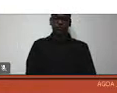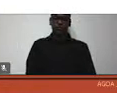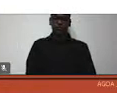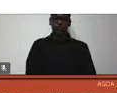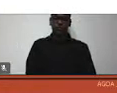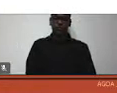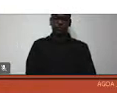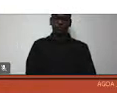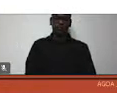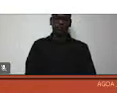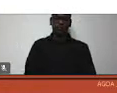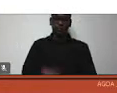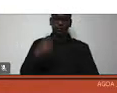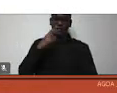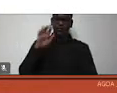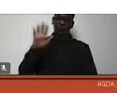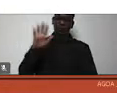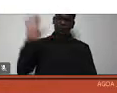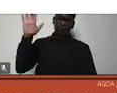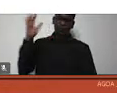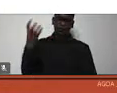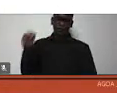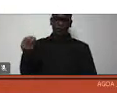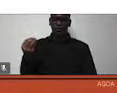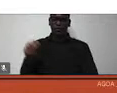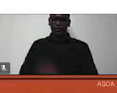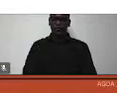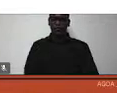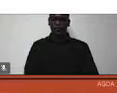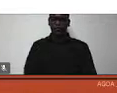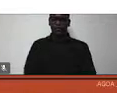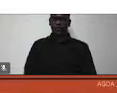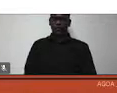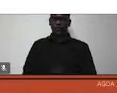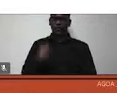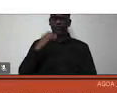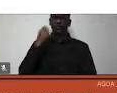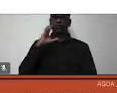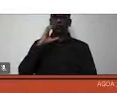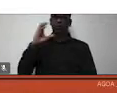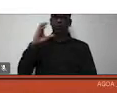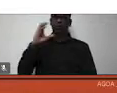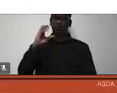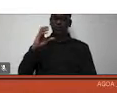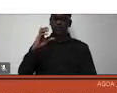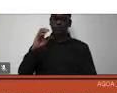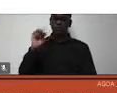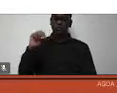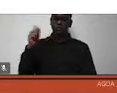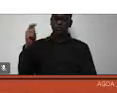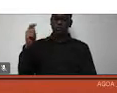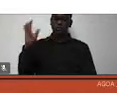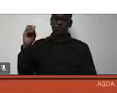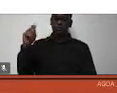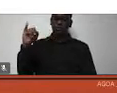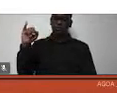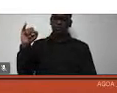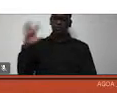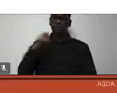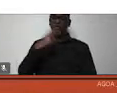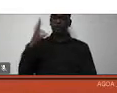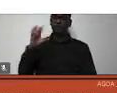I recognize Member van der Westhuizen. Ms. Matoti, if I could just ask if you could kindly take down the